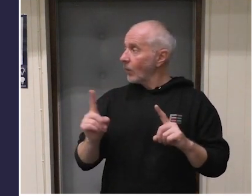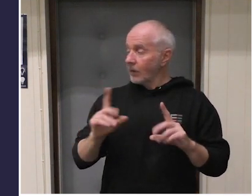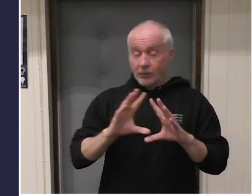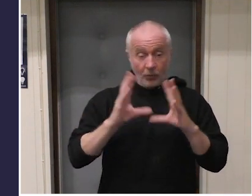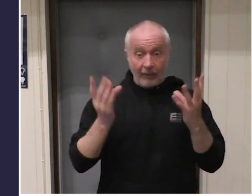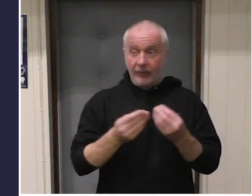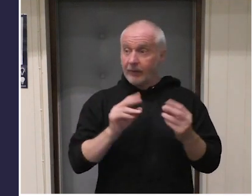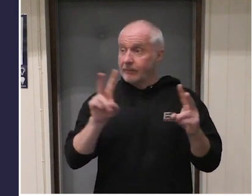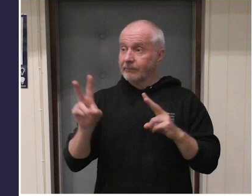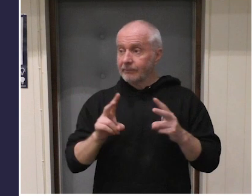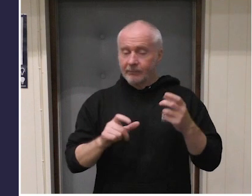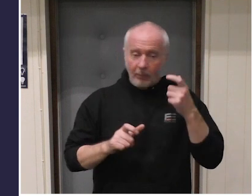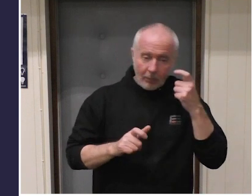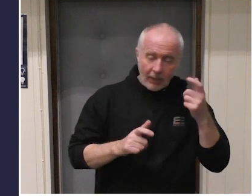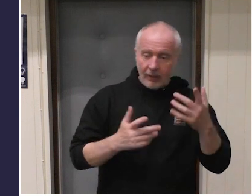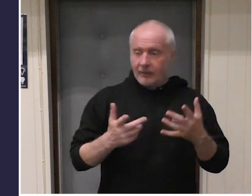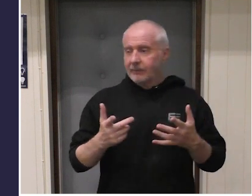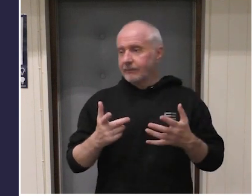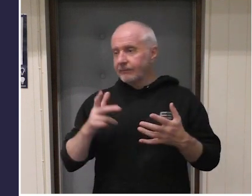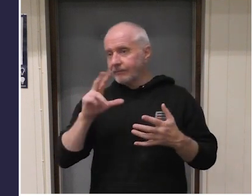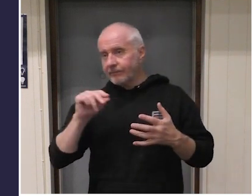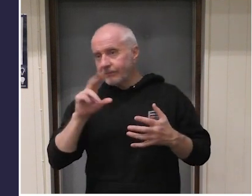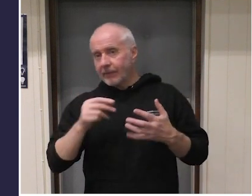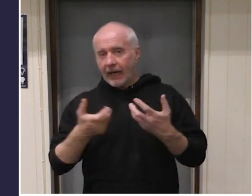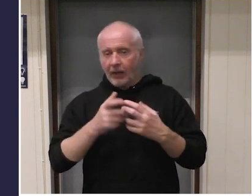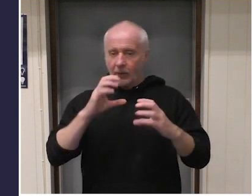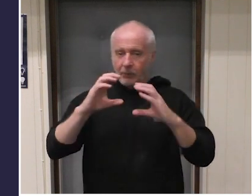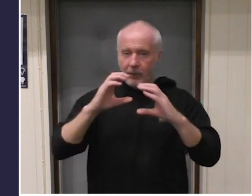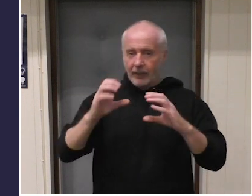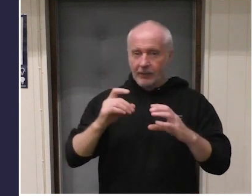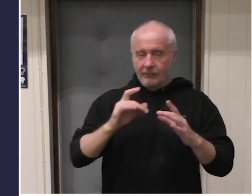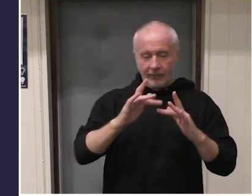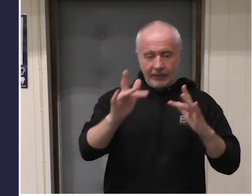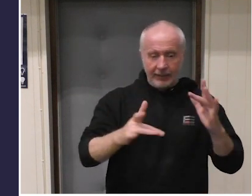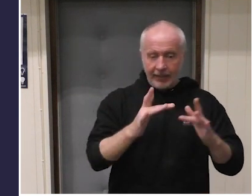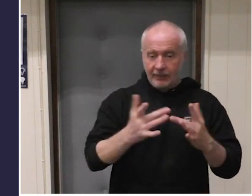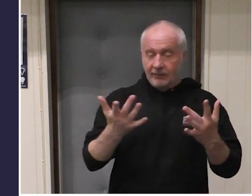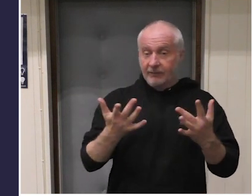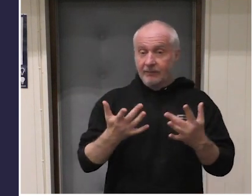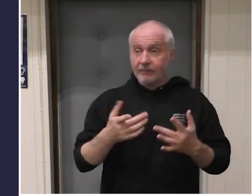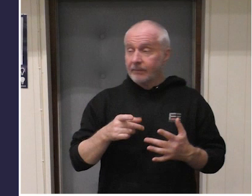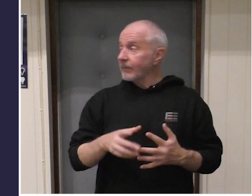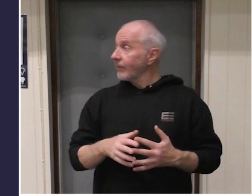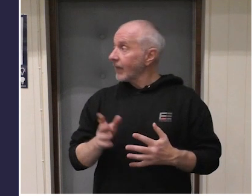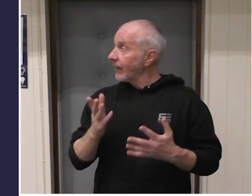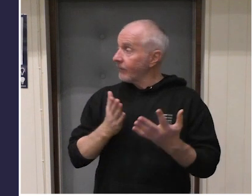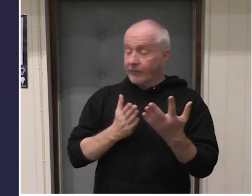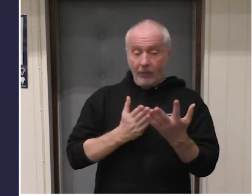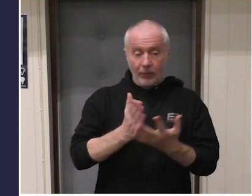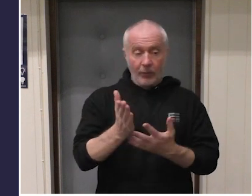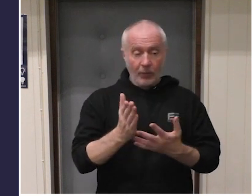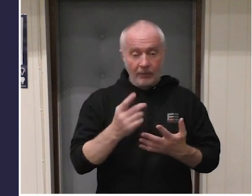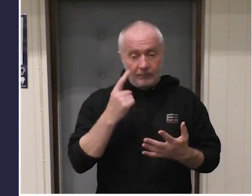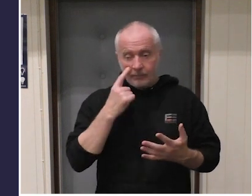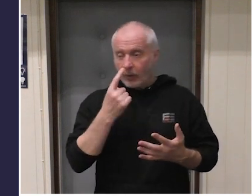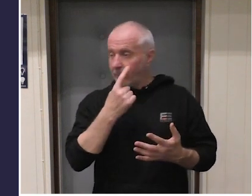everything we see, you know, our mobile phones and, you know, and how we communicate over the internet. And actually, if you go through the proof,